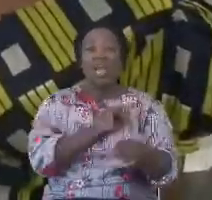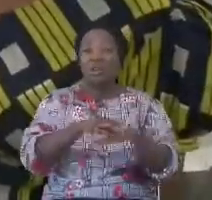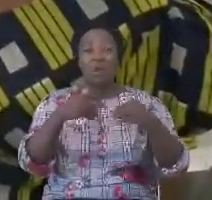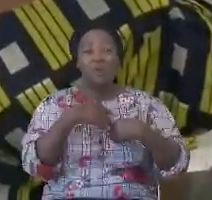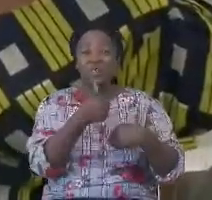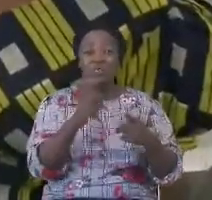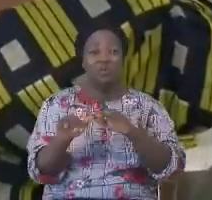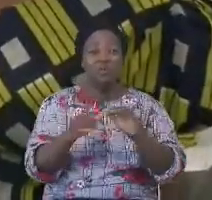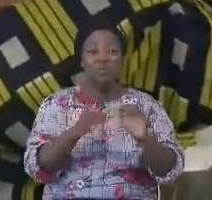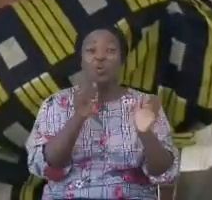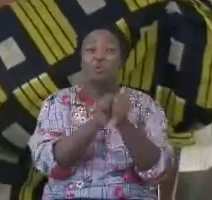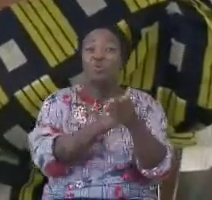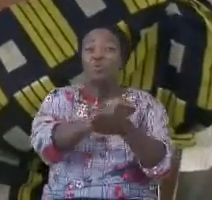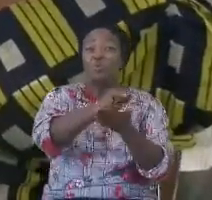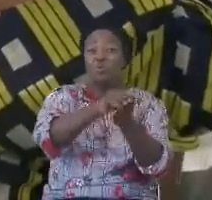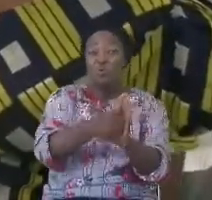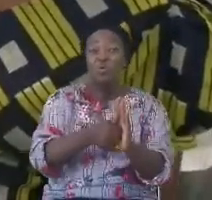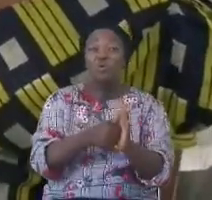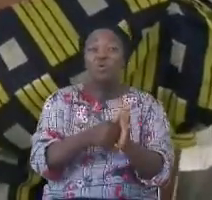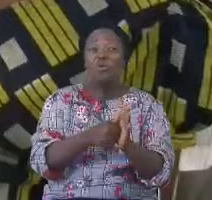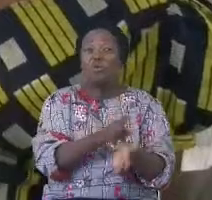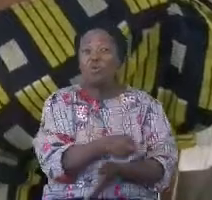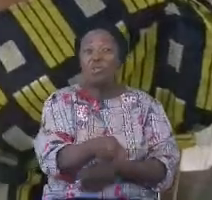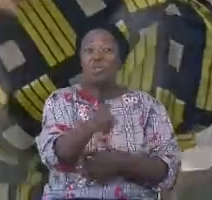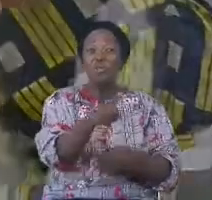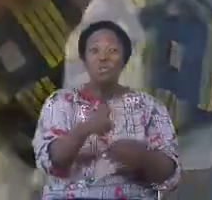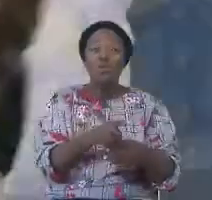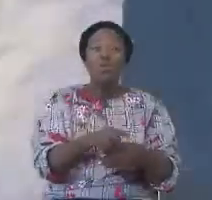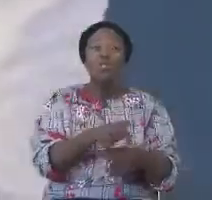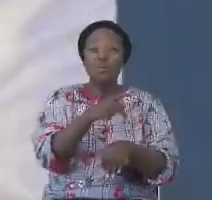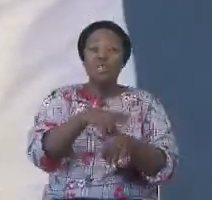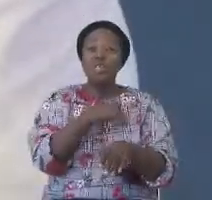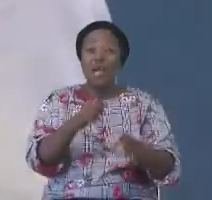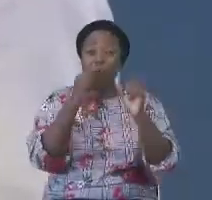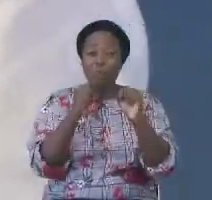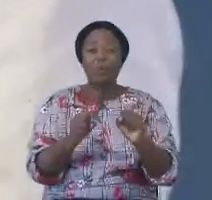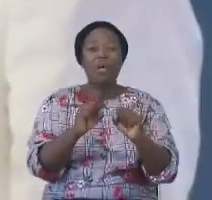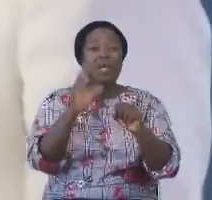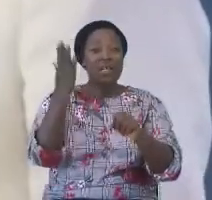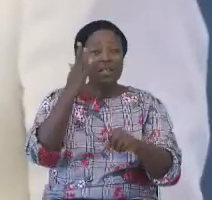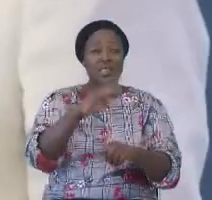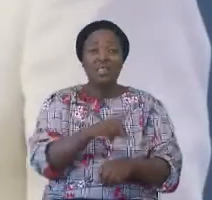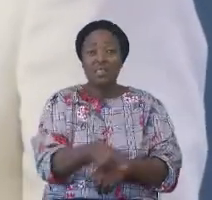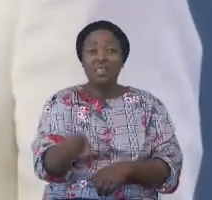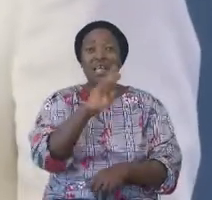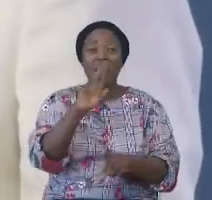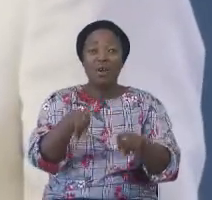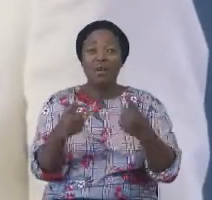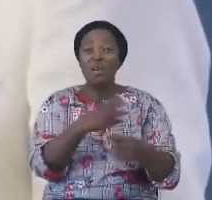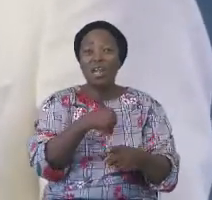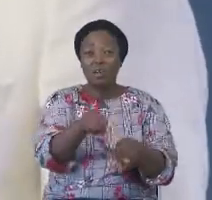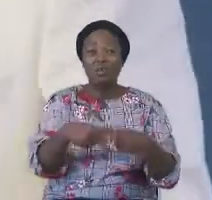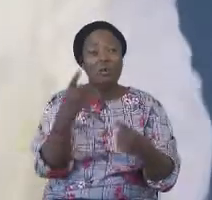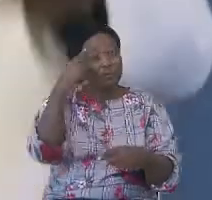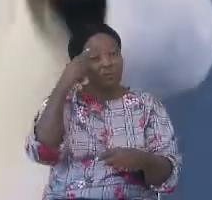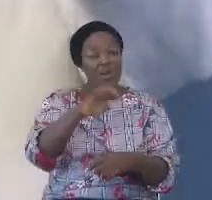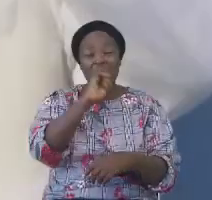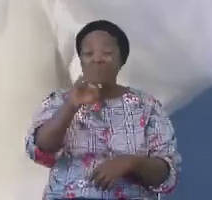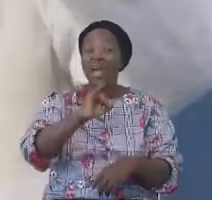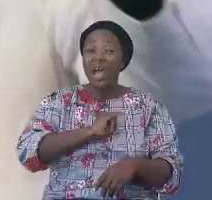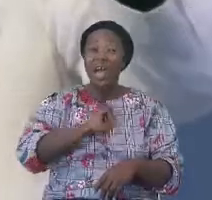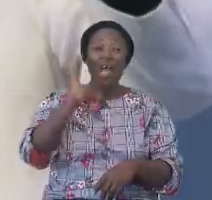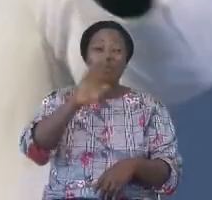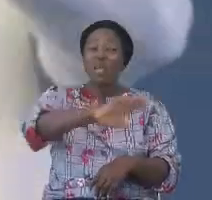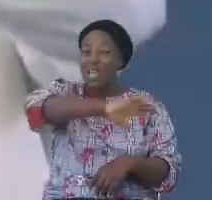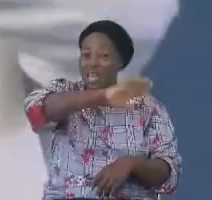i don't have anything to do with weakness i don't have anything to do with those and principalities and powers